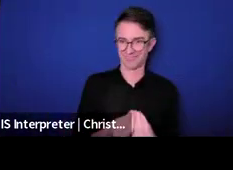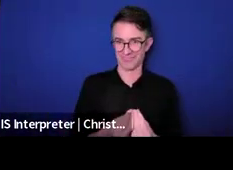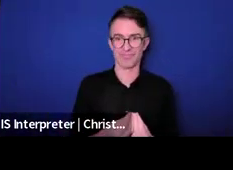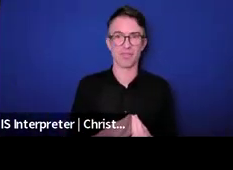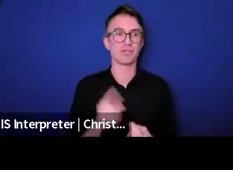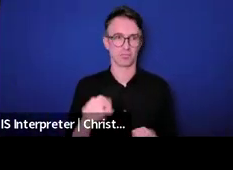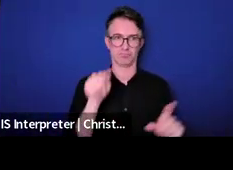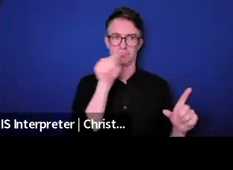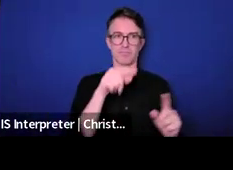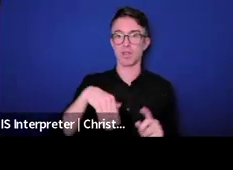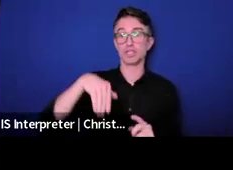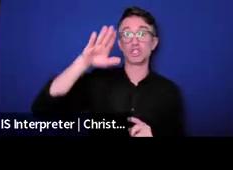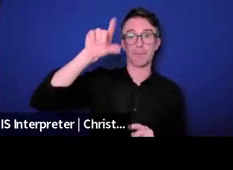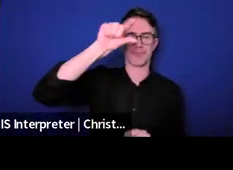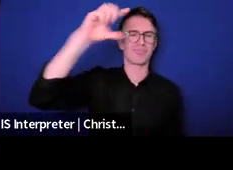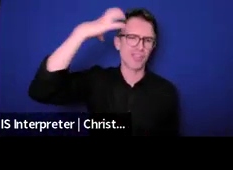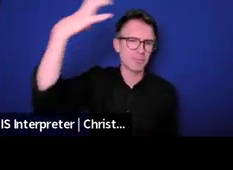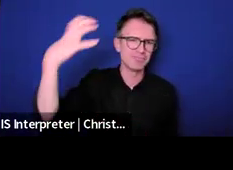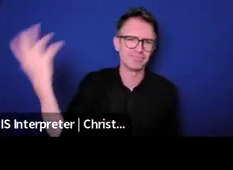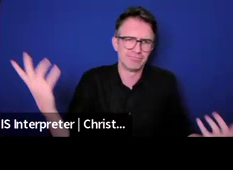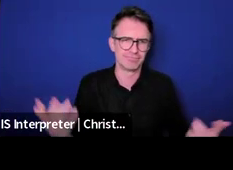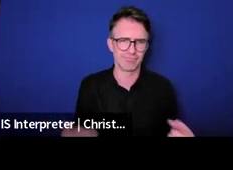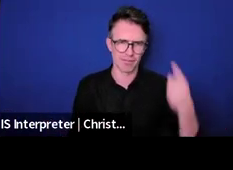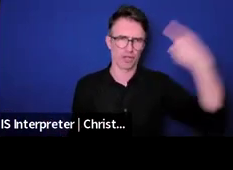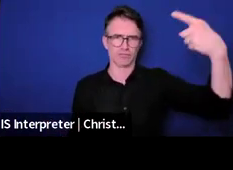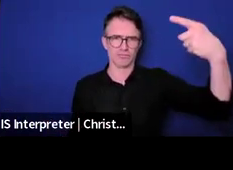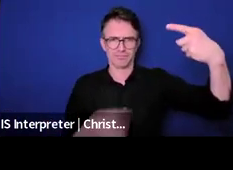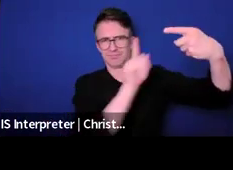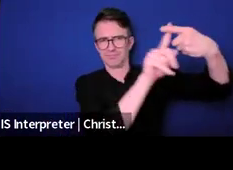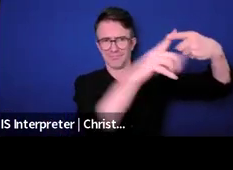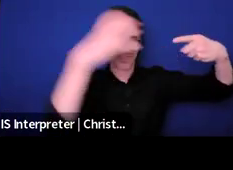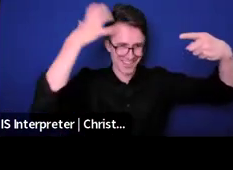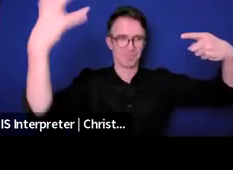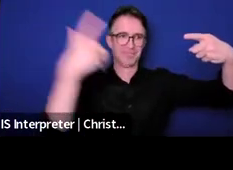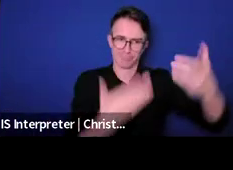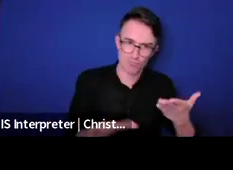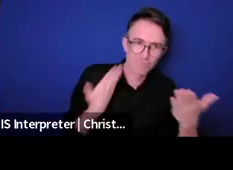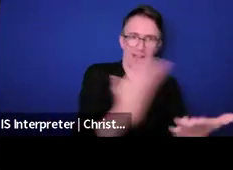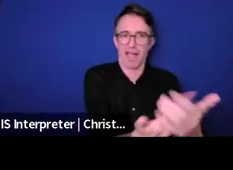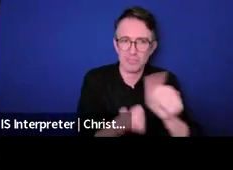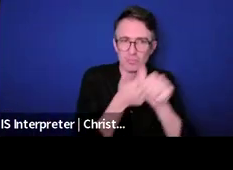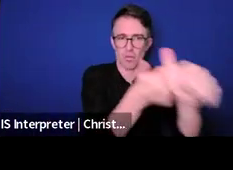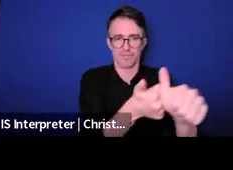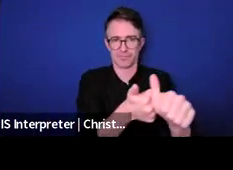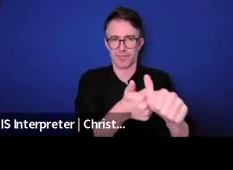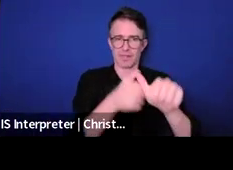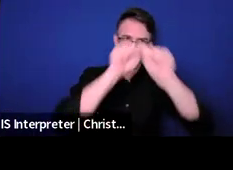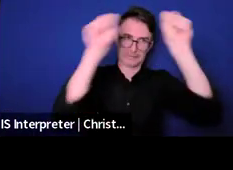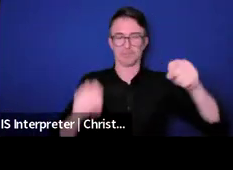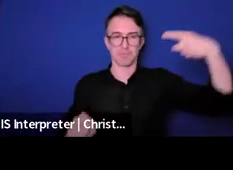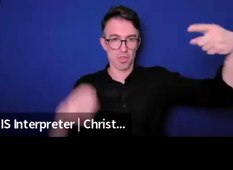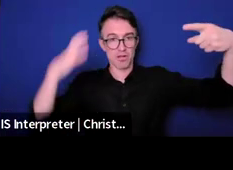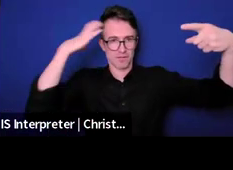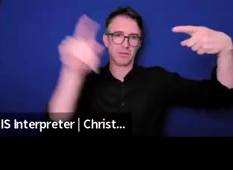obviously provide and ensure and guarantee the right to care and support services coming as a public good, but then there's a wide